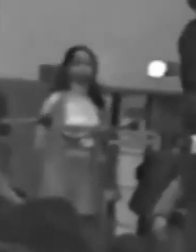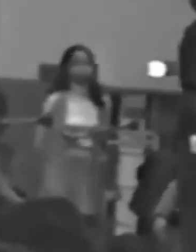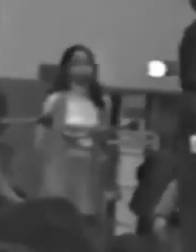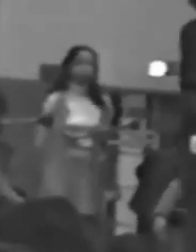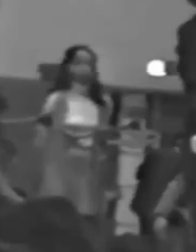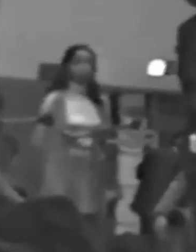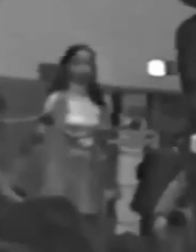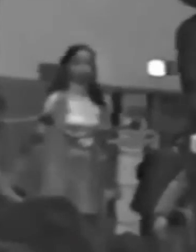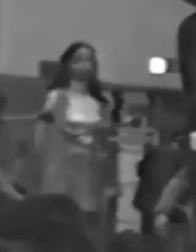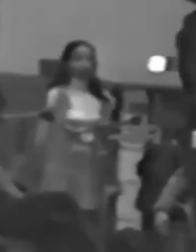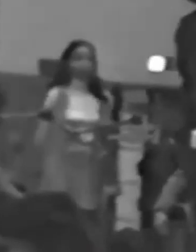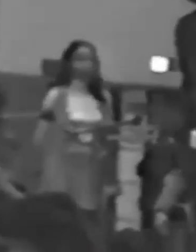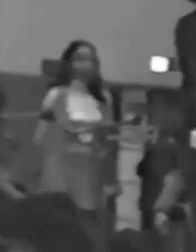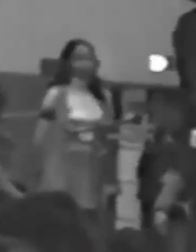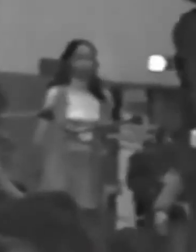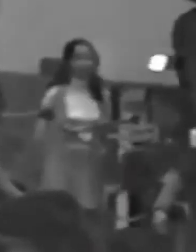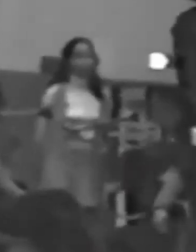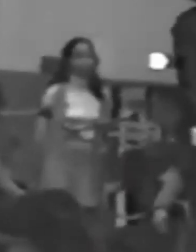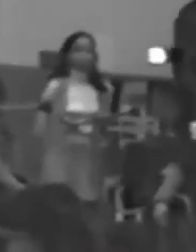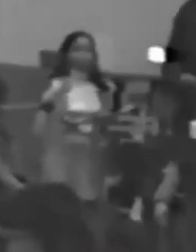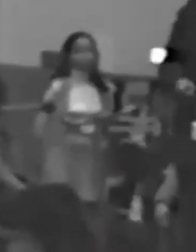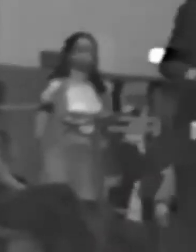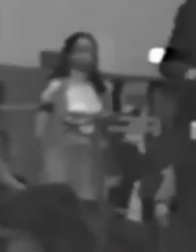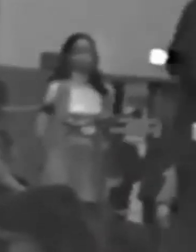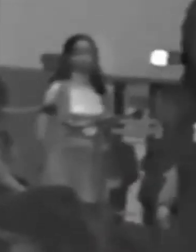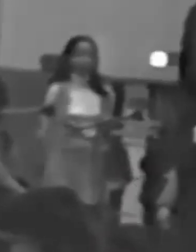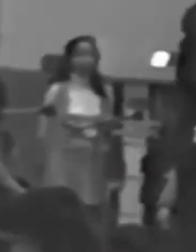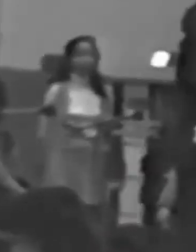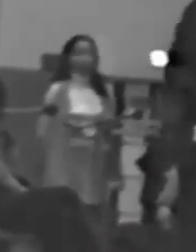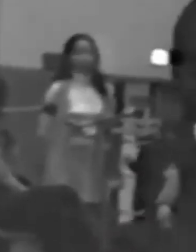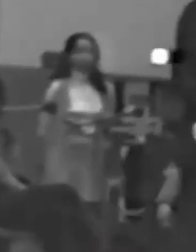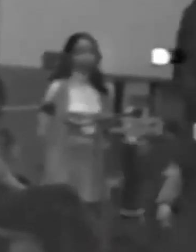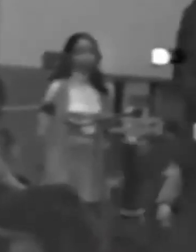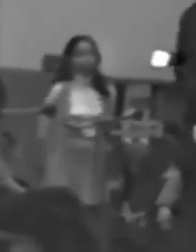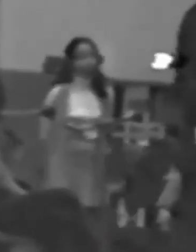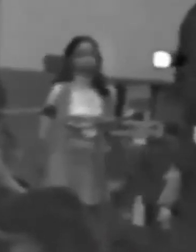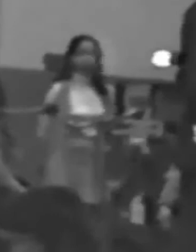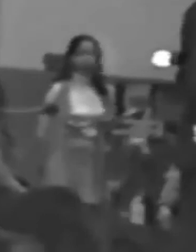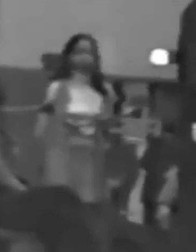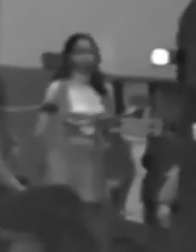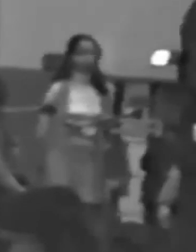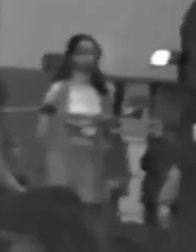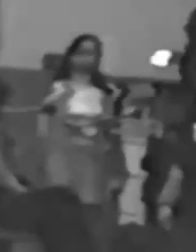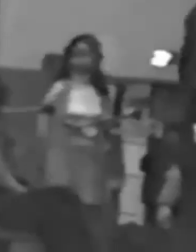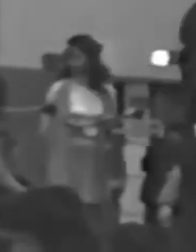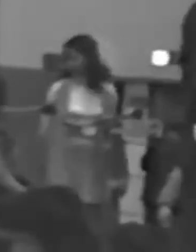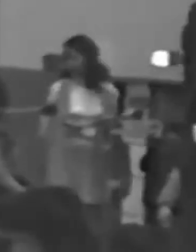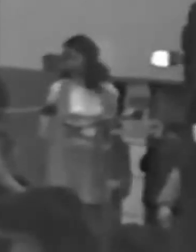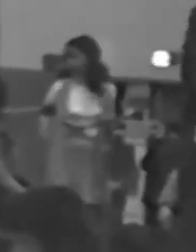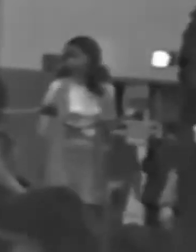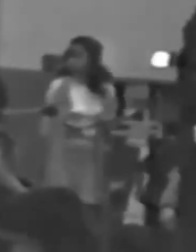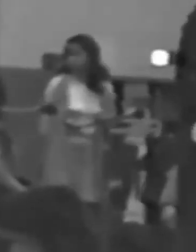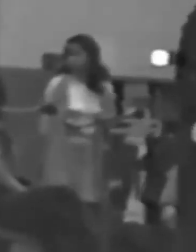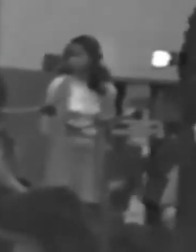American, Asians. And racism as it also affects those white people